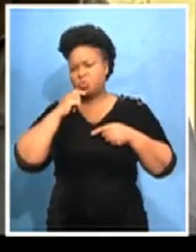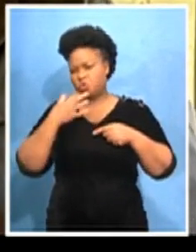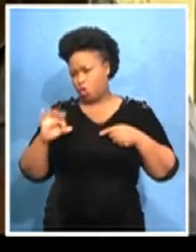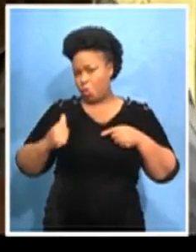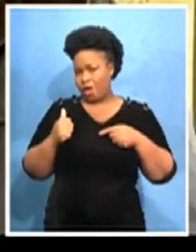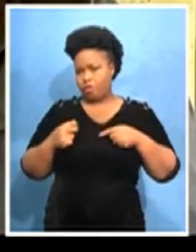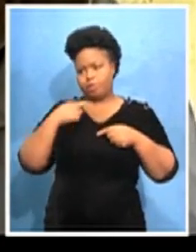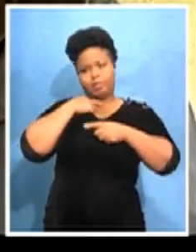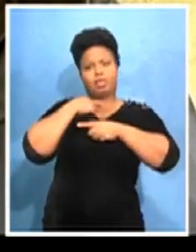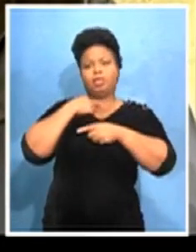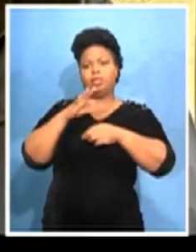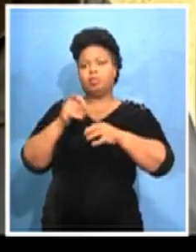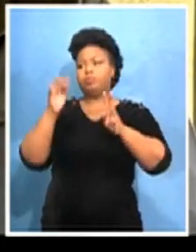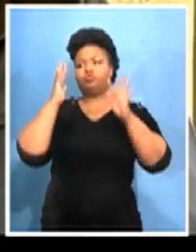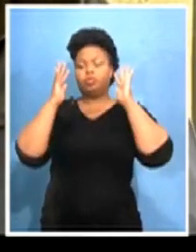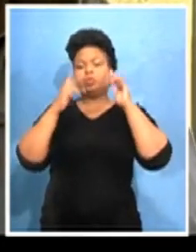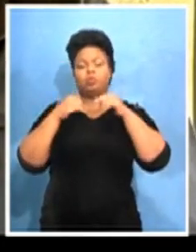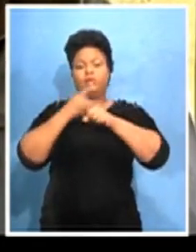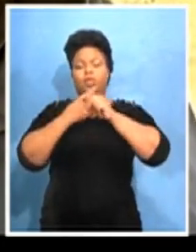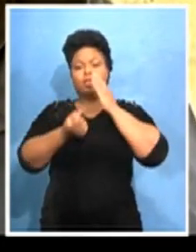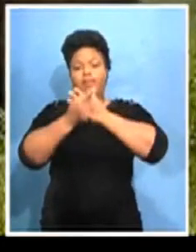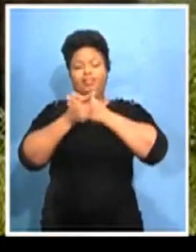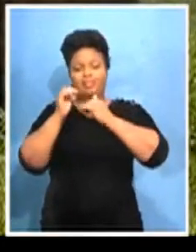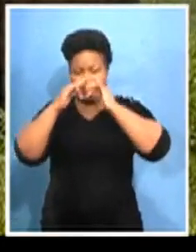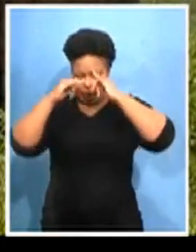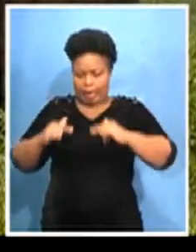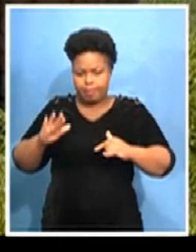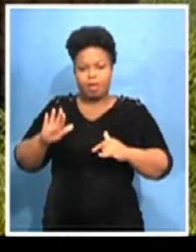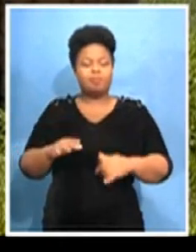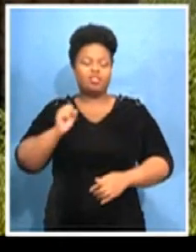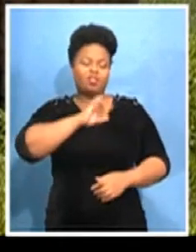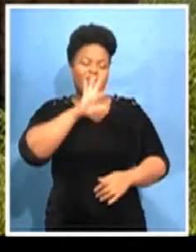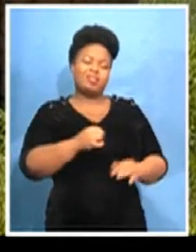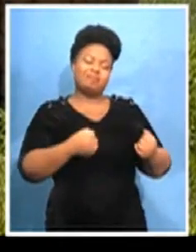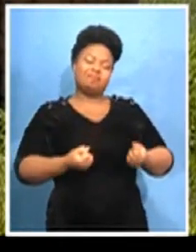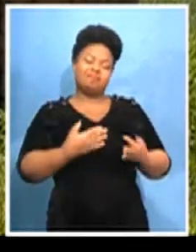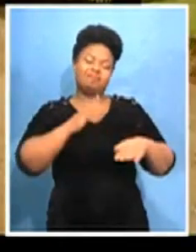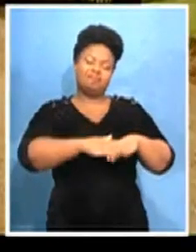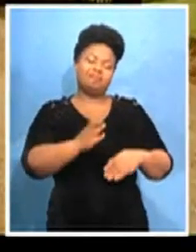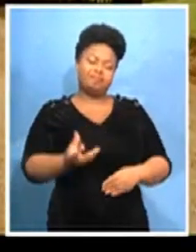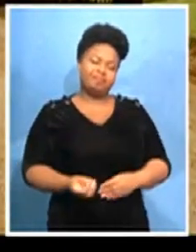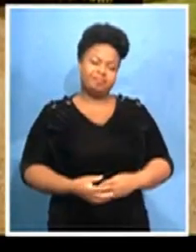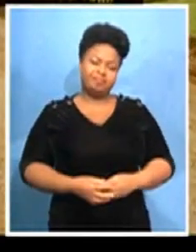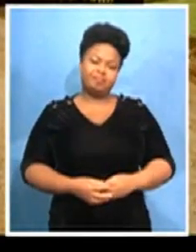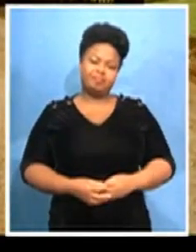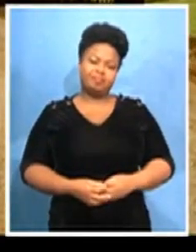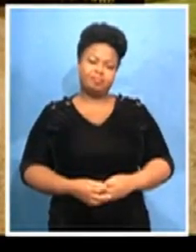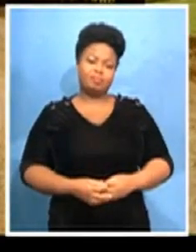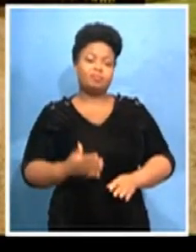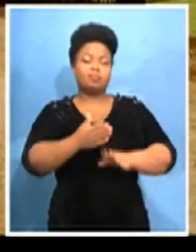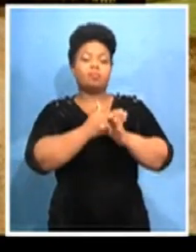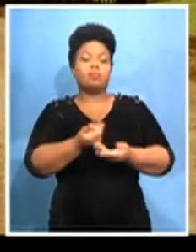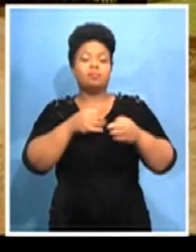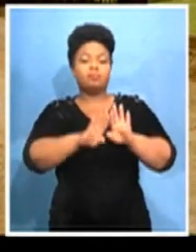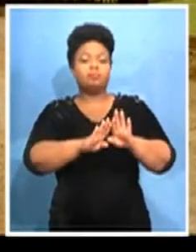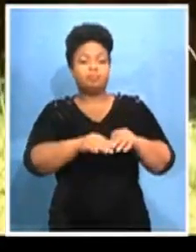camp, and that's where South Africa just offers so much more. Before the lockdown, Engelbrecht welcomed over 200